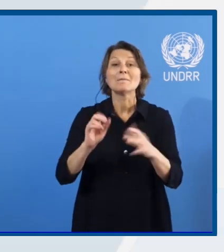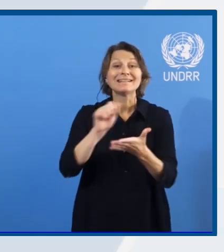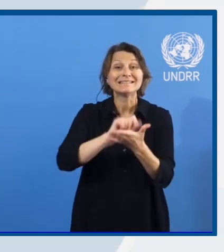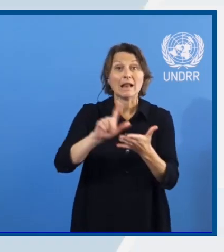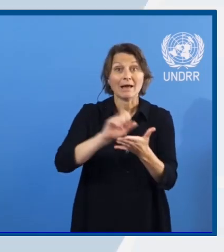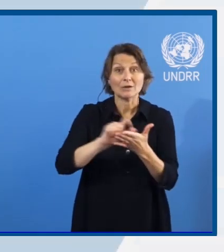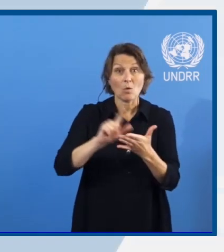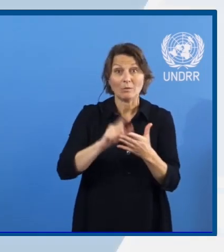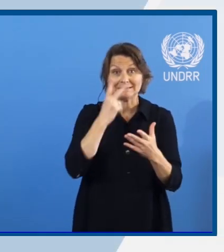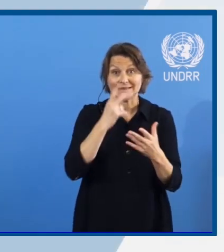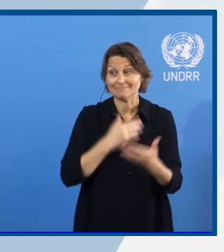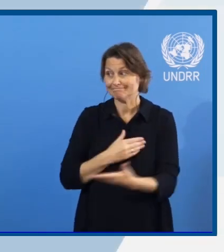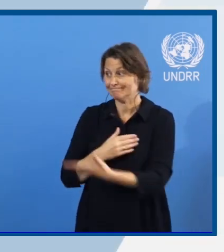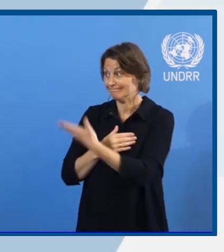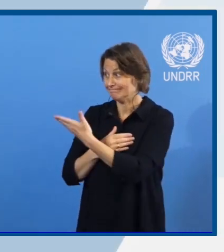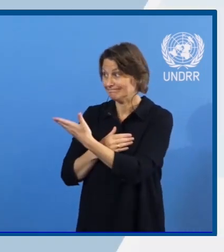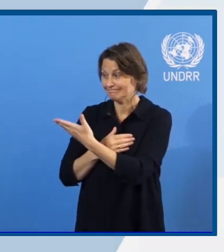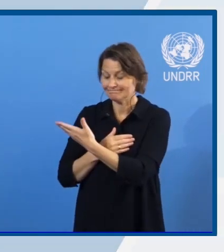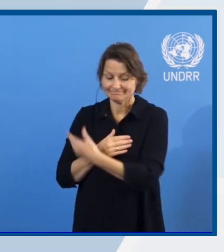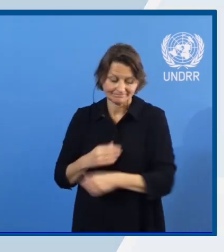Slido in.